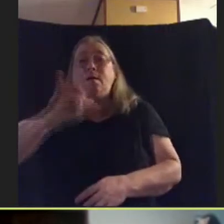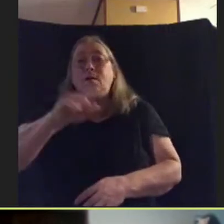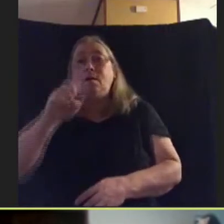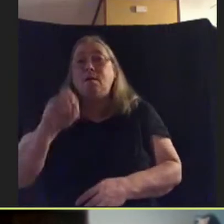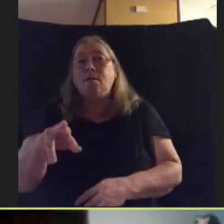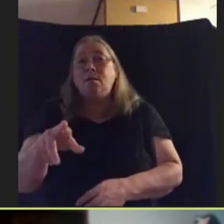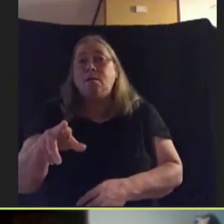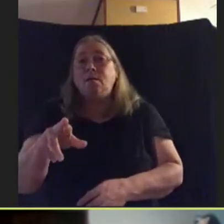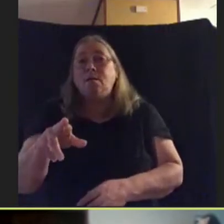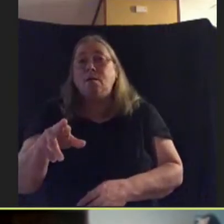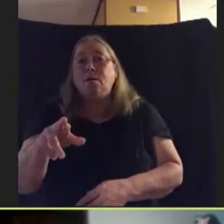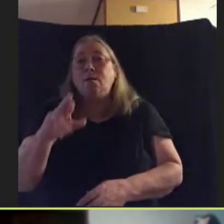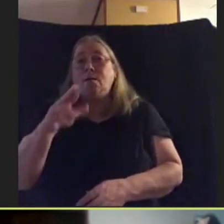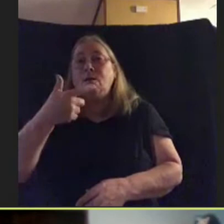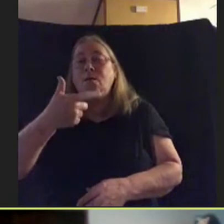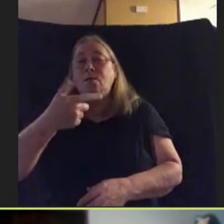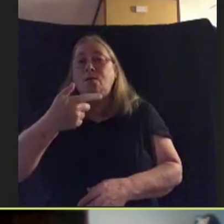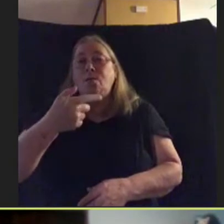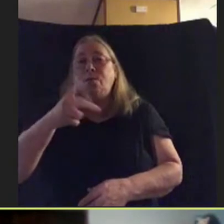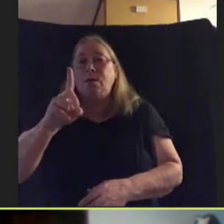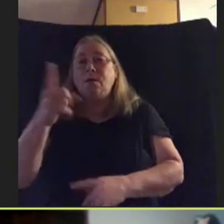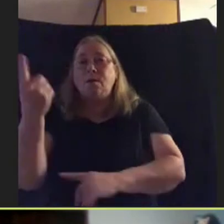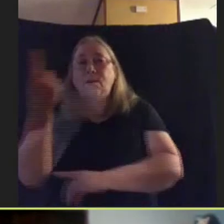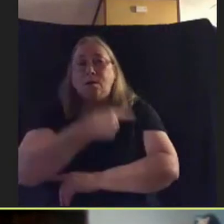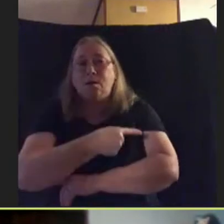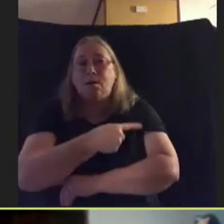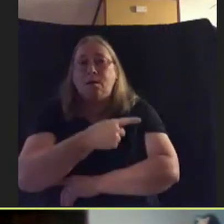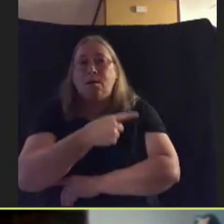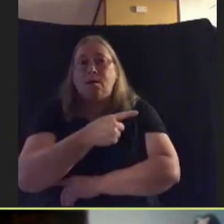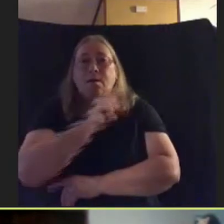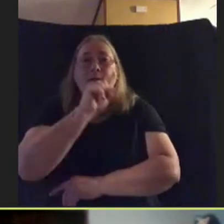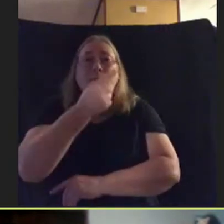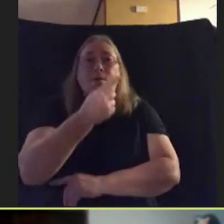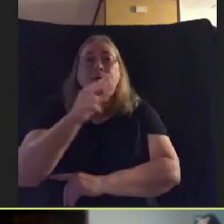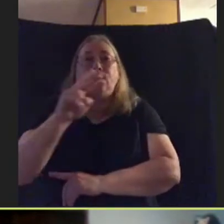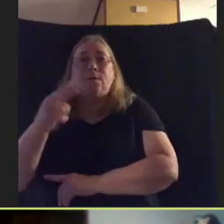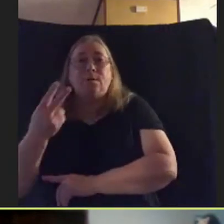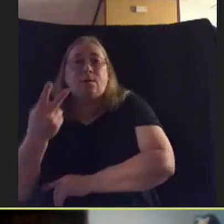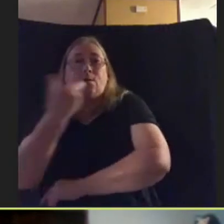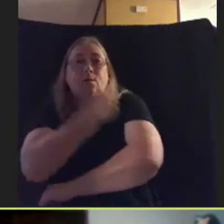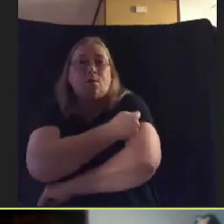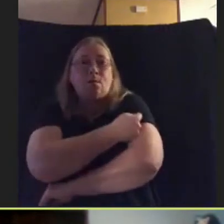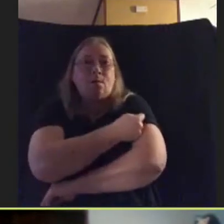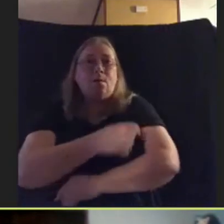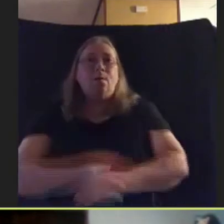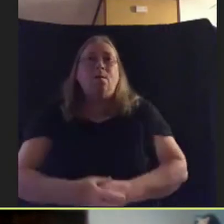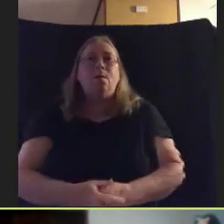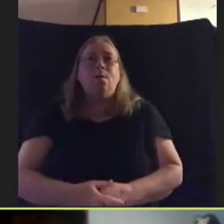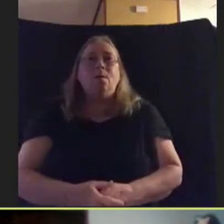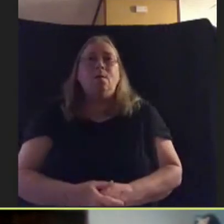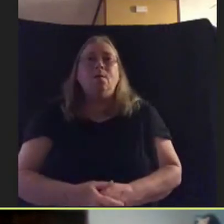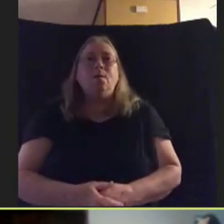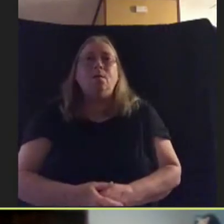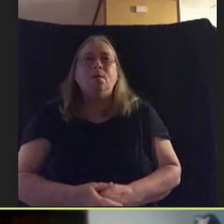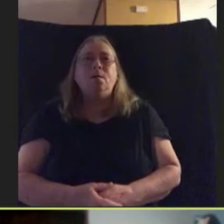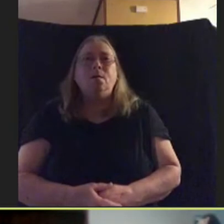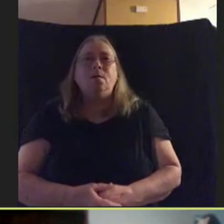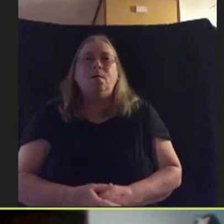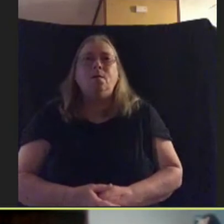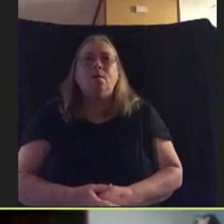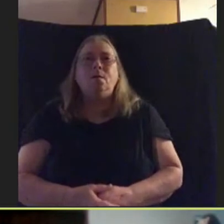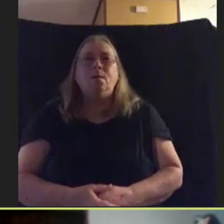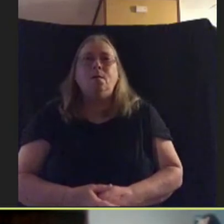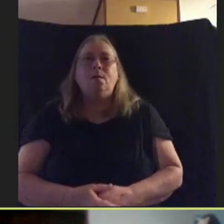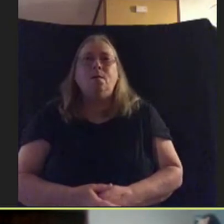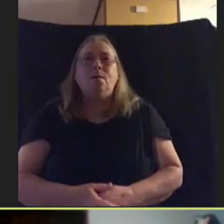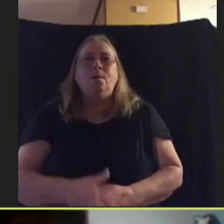least 21 days between the first and second dose. And so if I've gotten Pfizer, I need to get my second dose